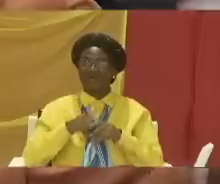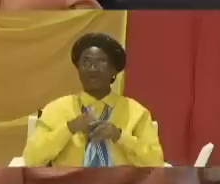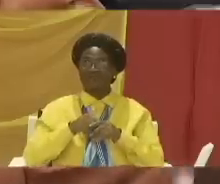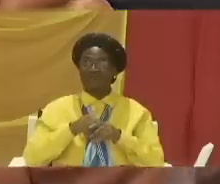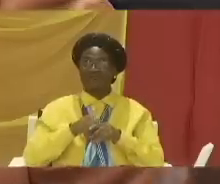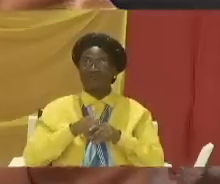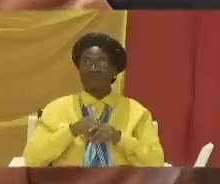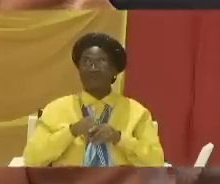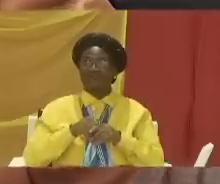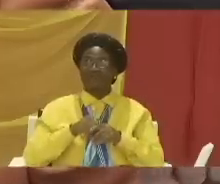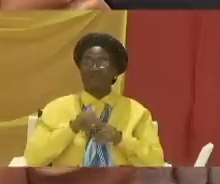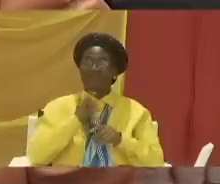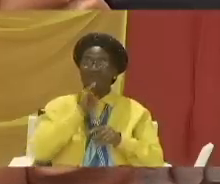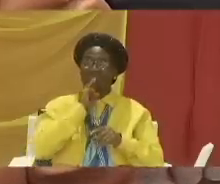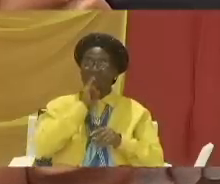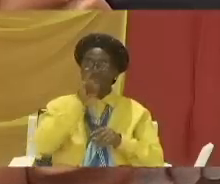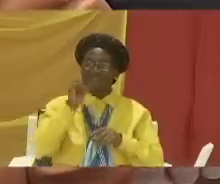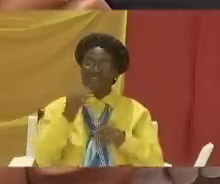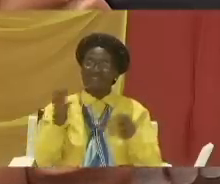He's here right now.